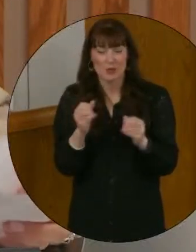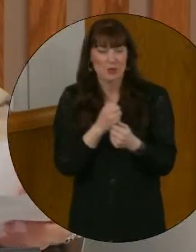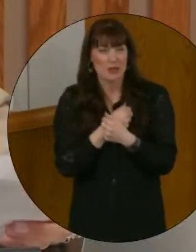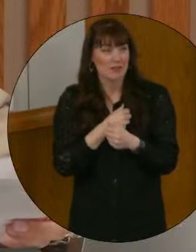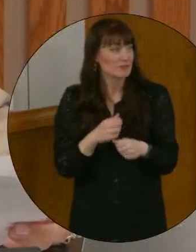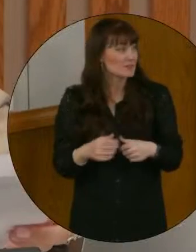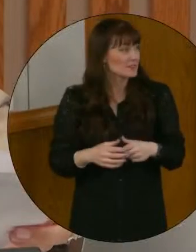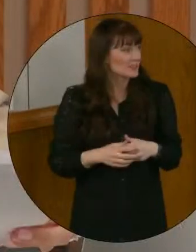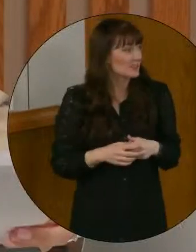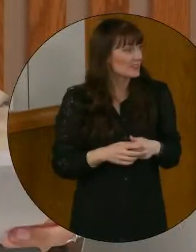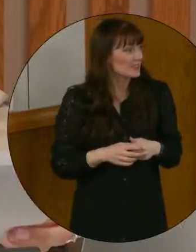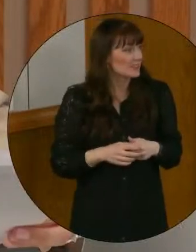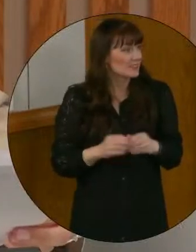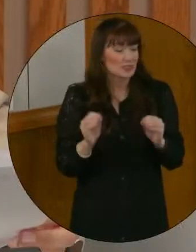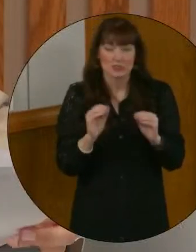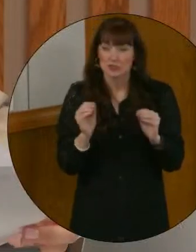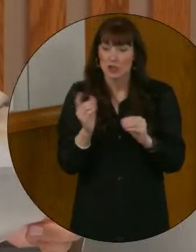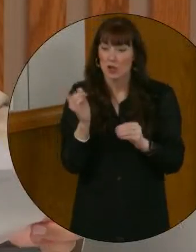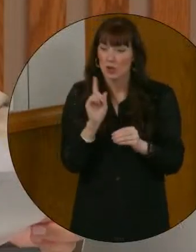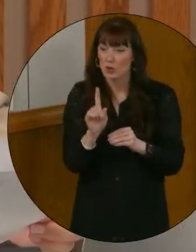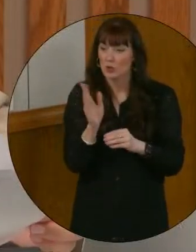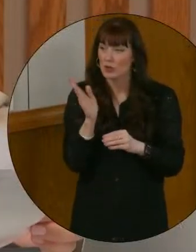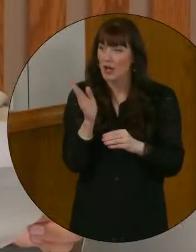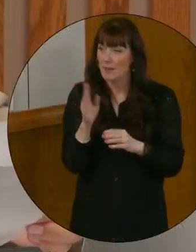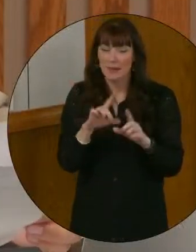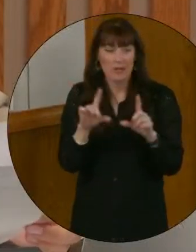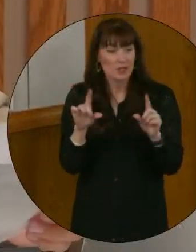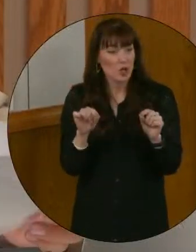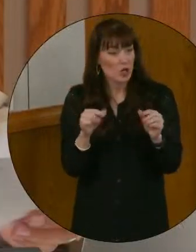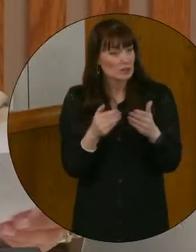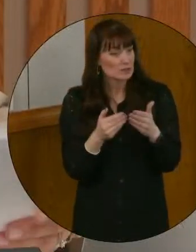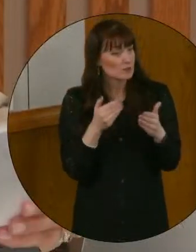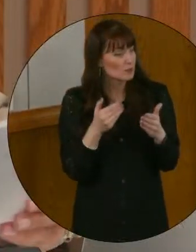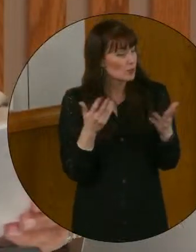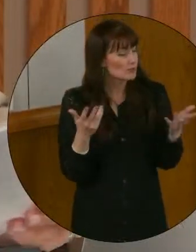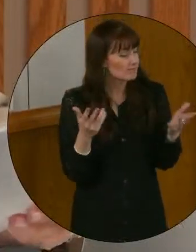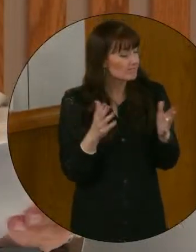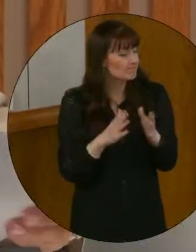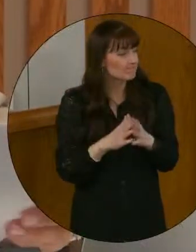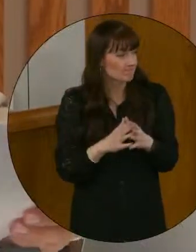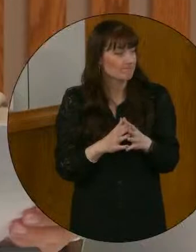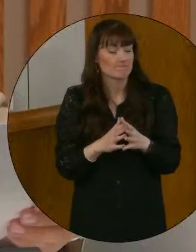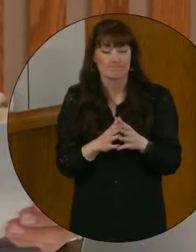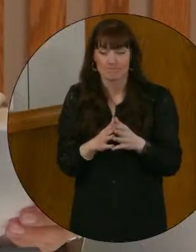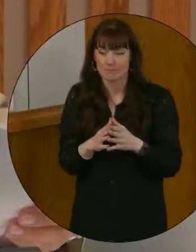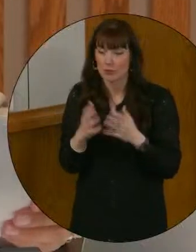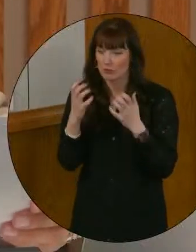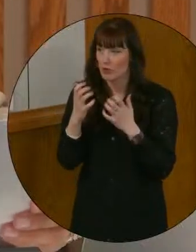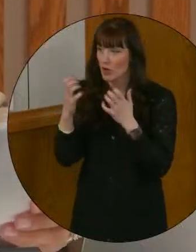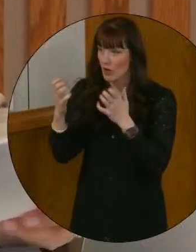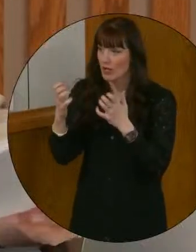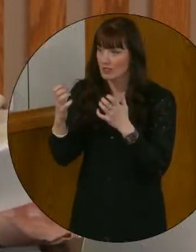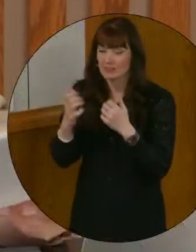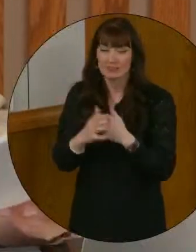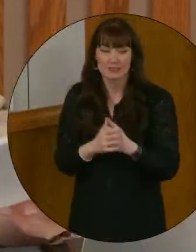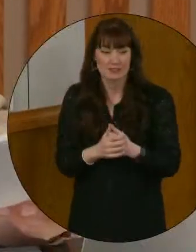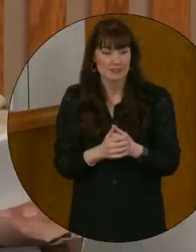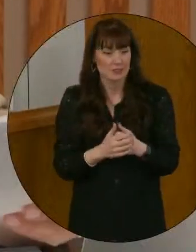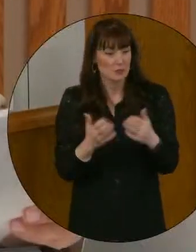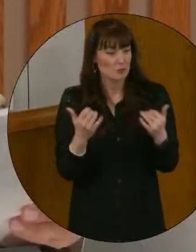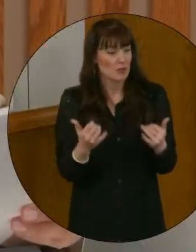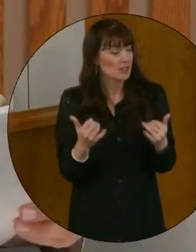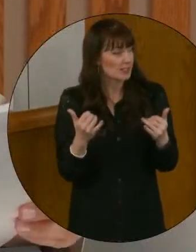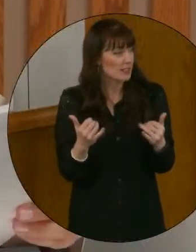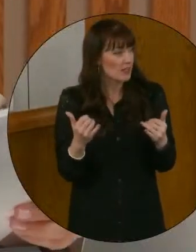Doesn't look like we have any public comment. Both has been submitted in advance or from our audience today. So I'm asking